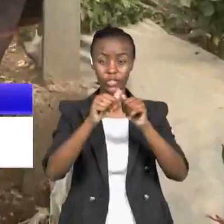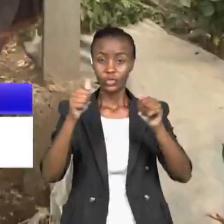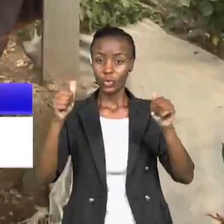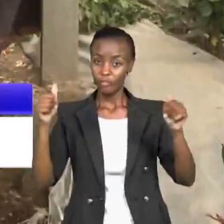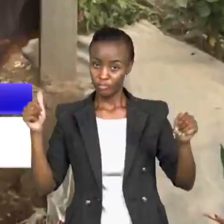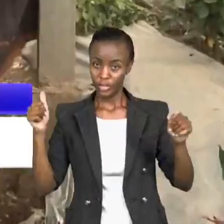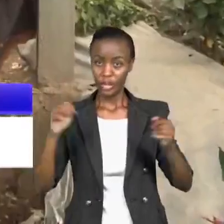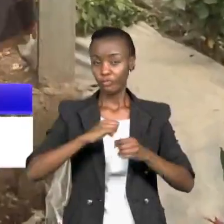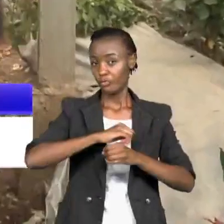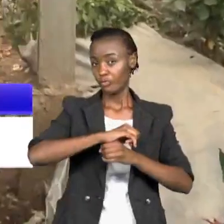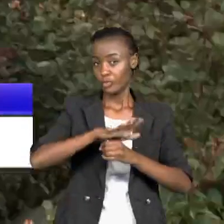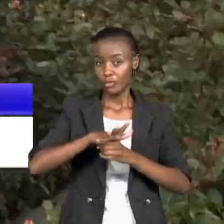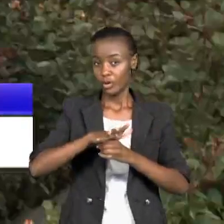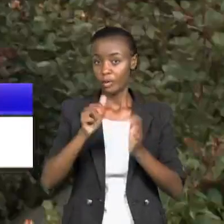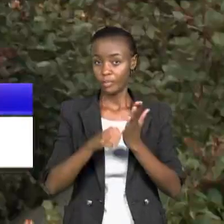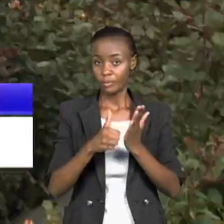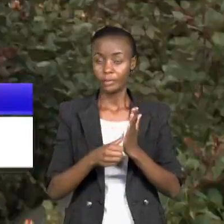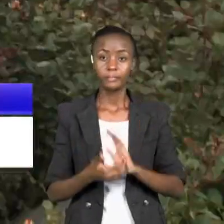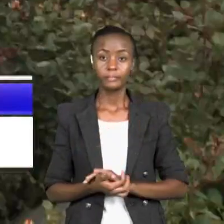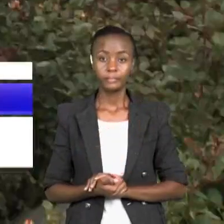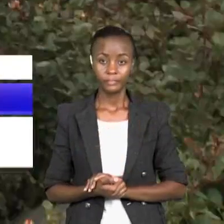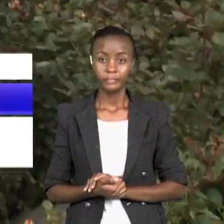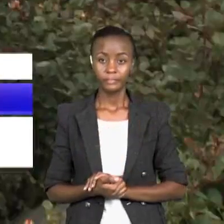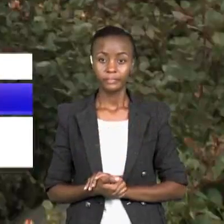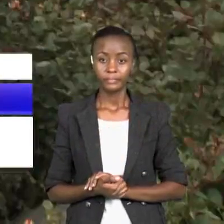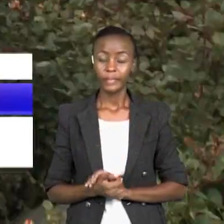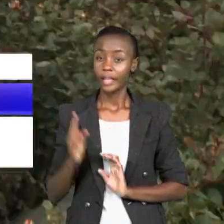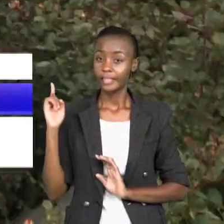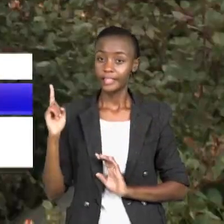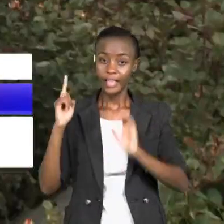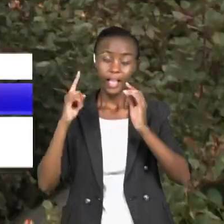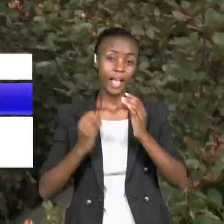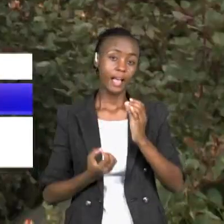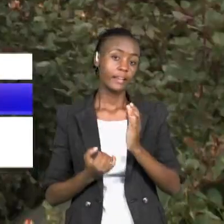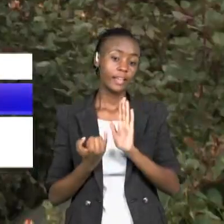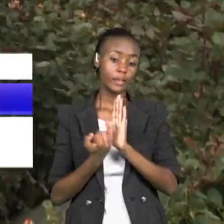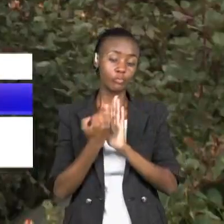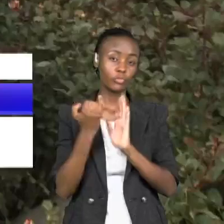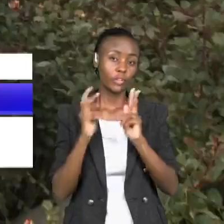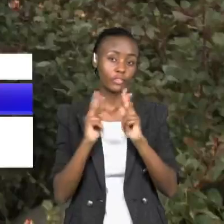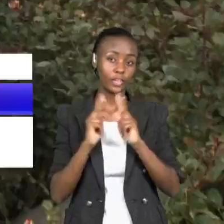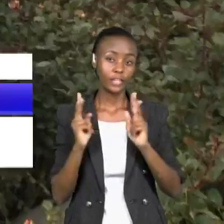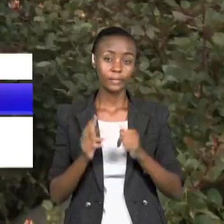the COVID-19 fallout. So the market is improved and our production is there.